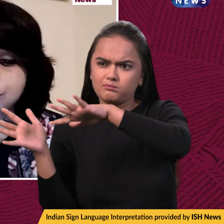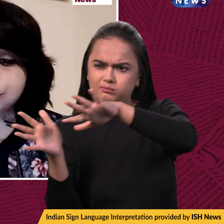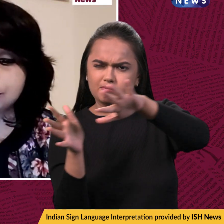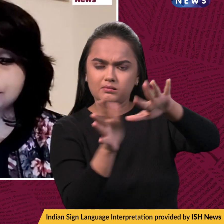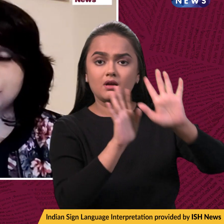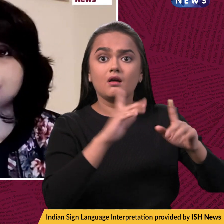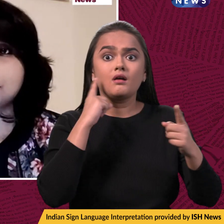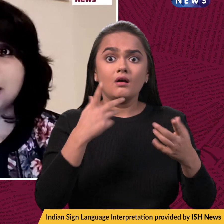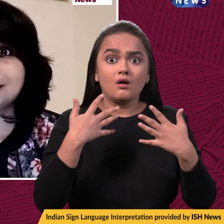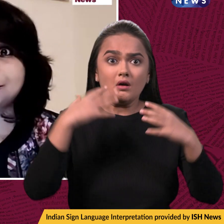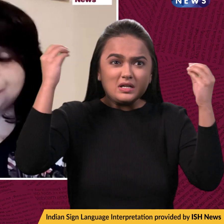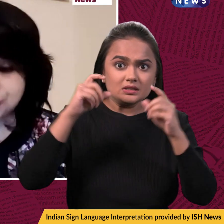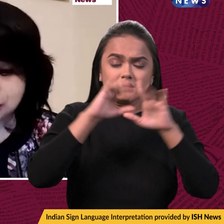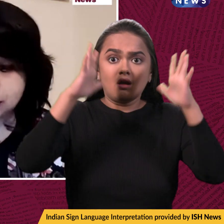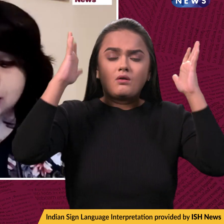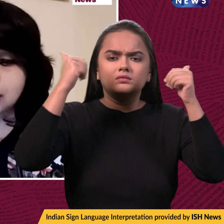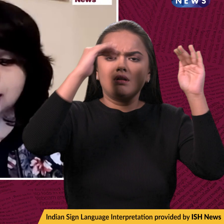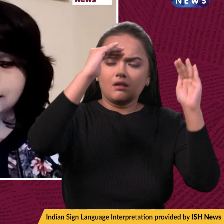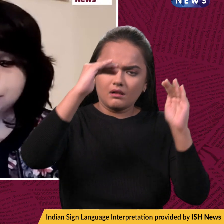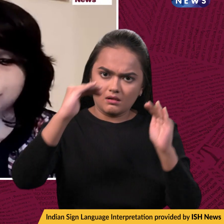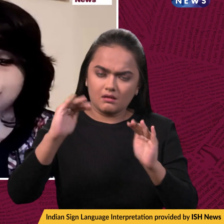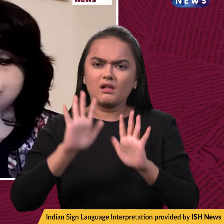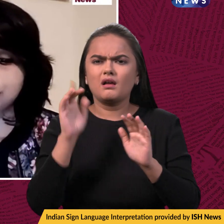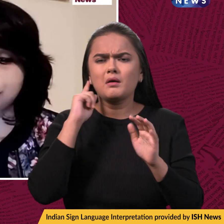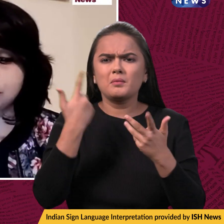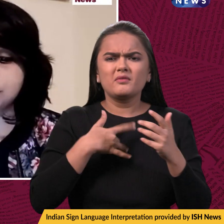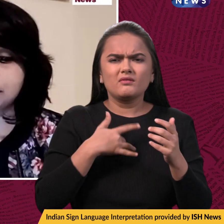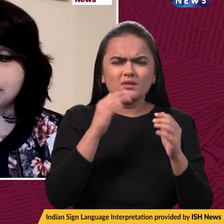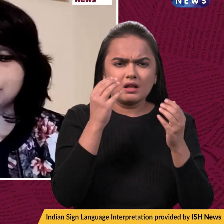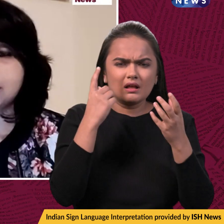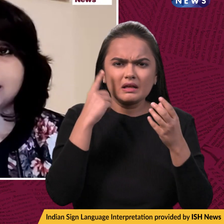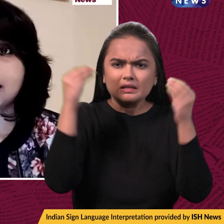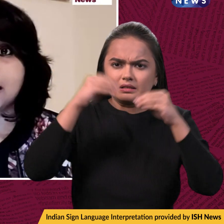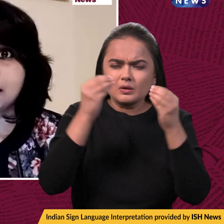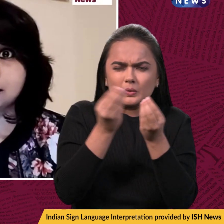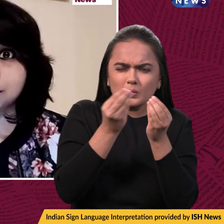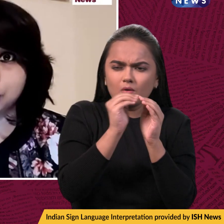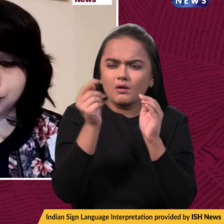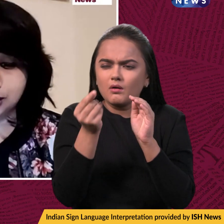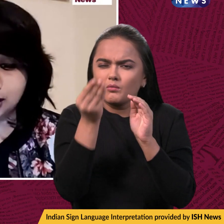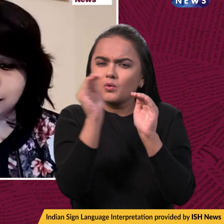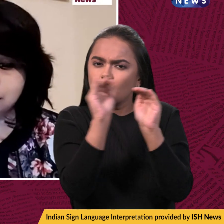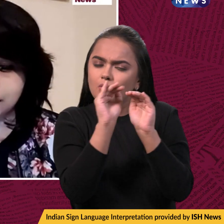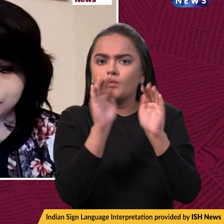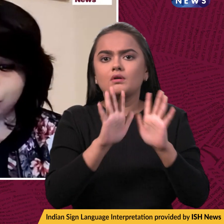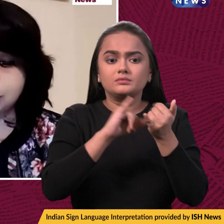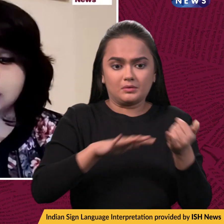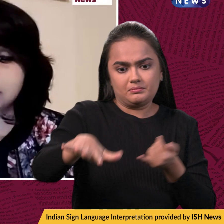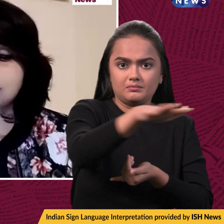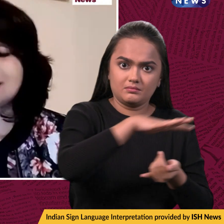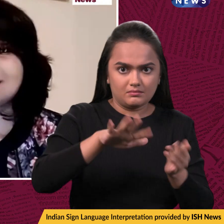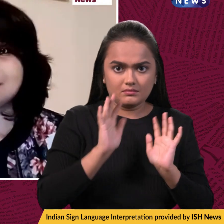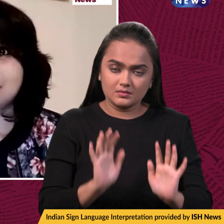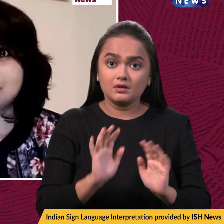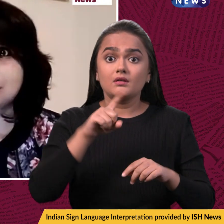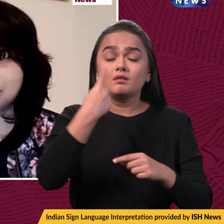a concentrated depression by the 15th. Light to moderate rainfall expected in Chennai and suburban areas, end quote.